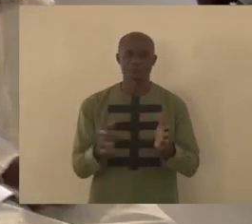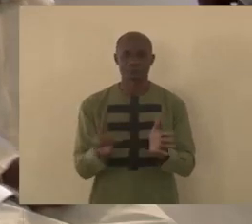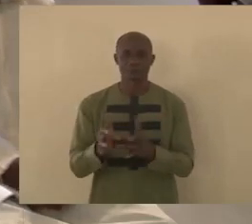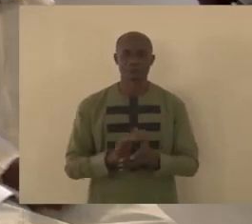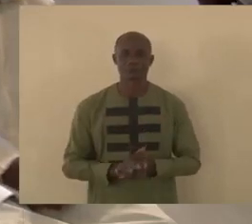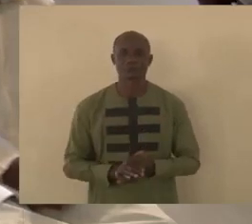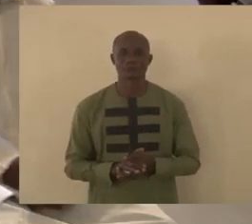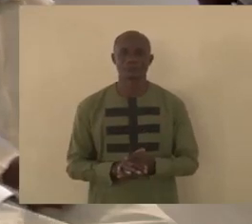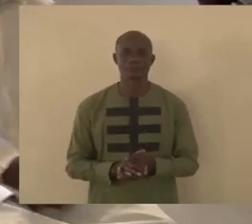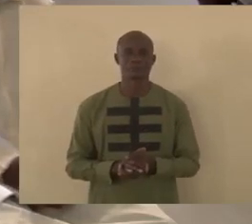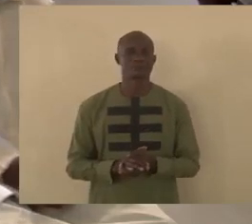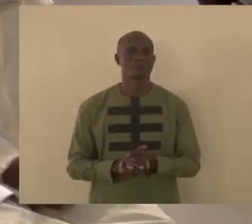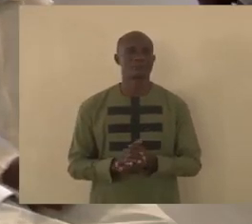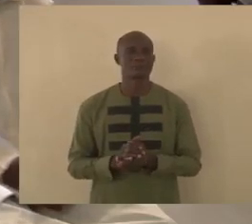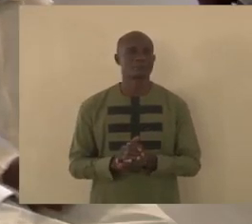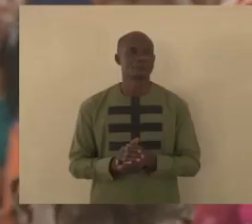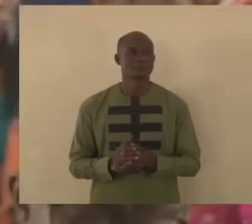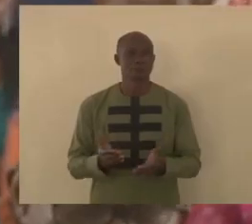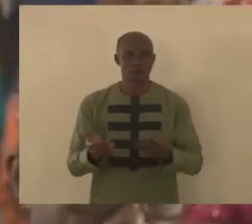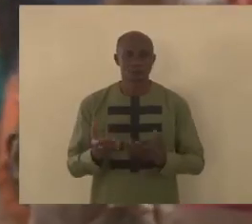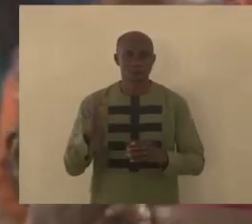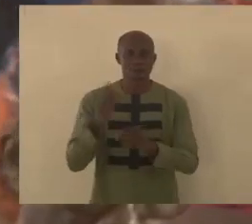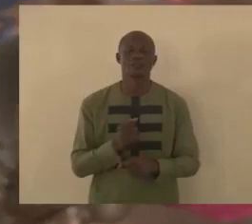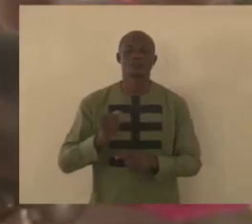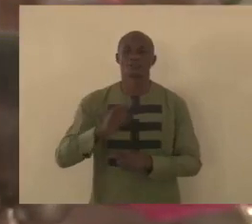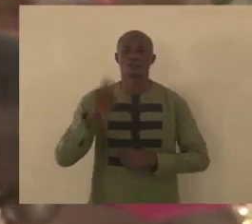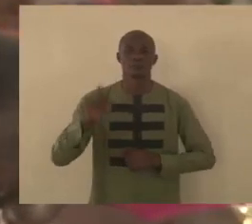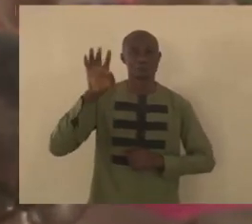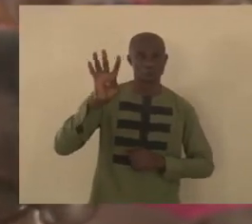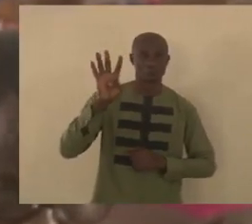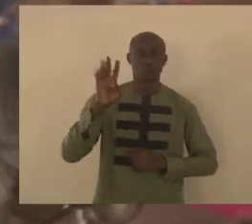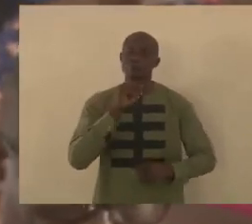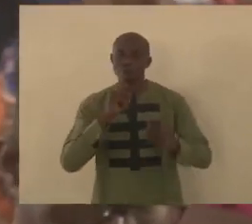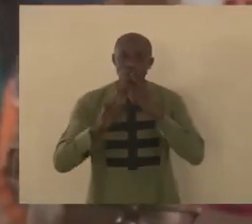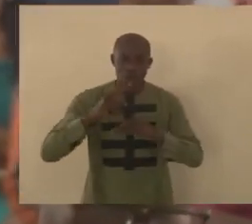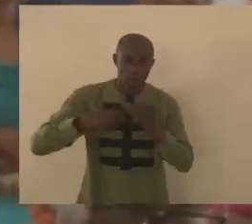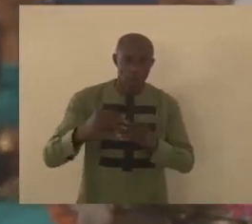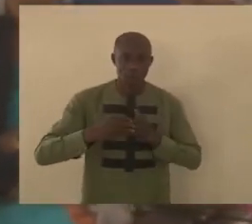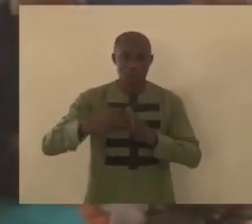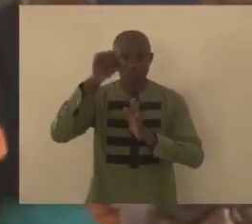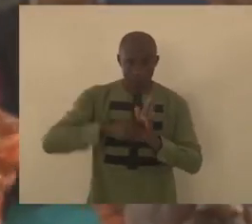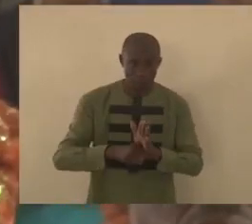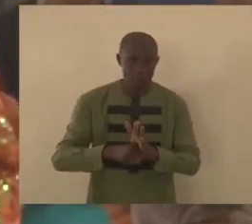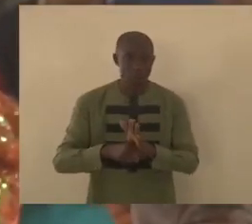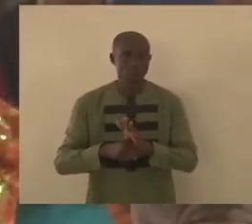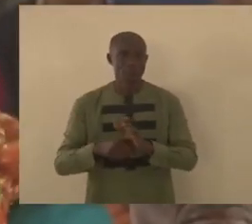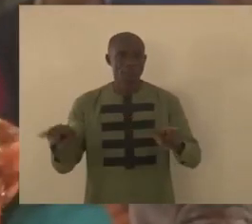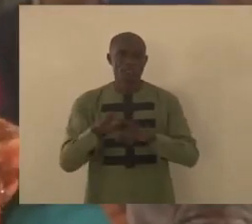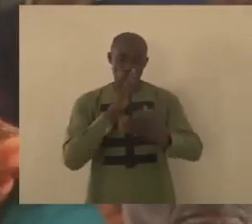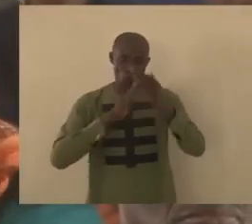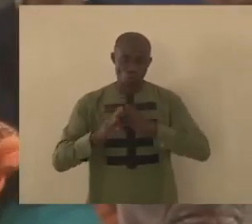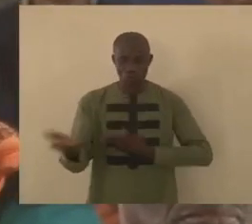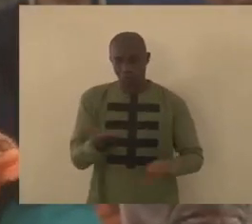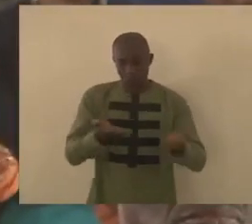Glory to Jesus. I want to take question four. Talking about leadership as